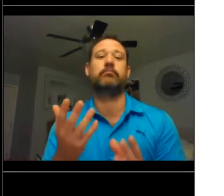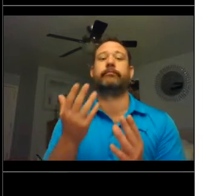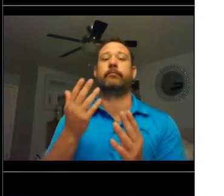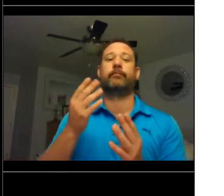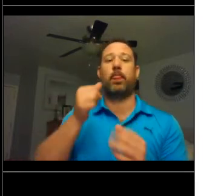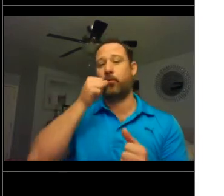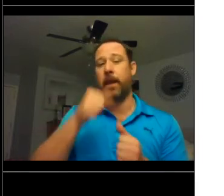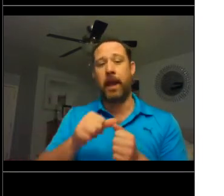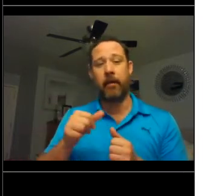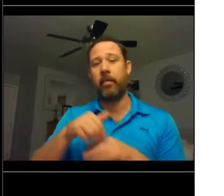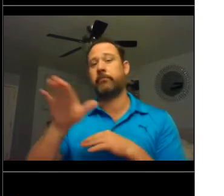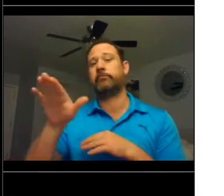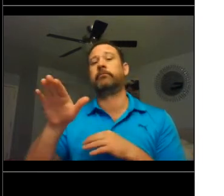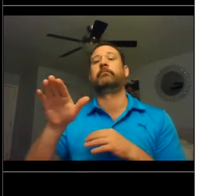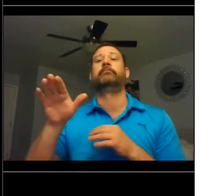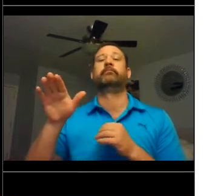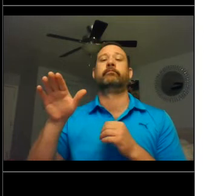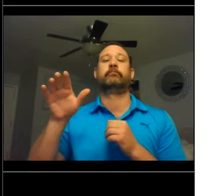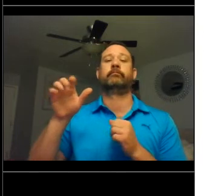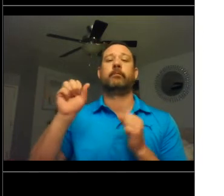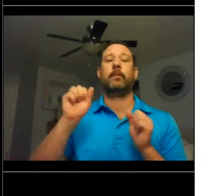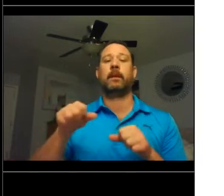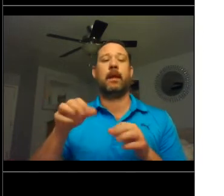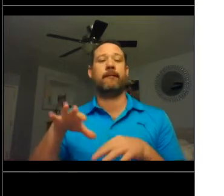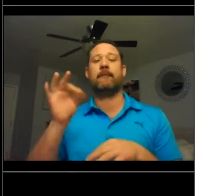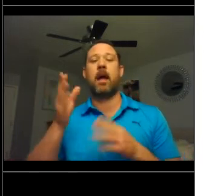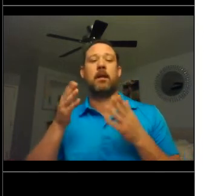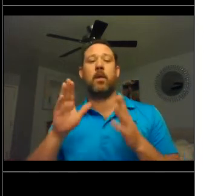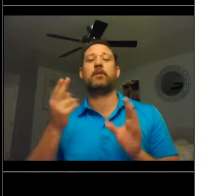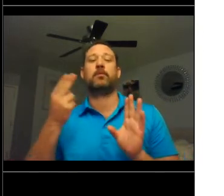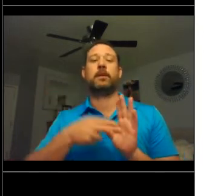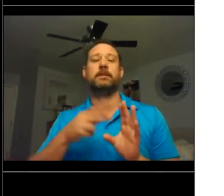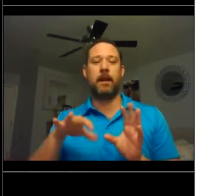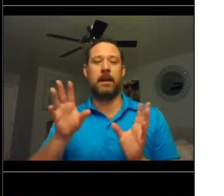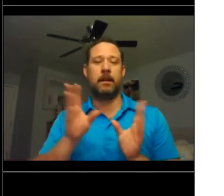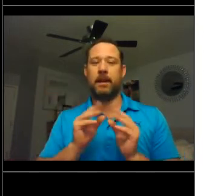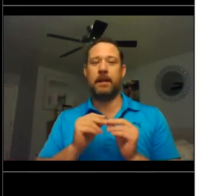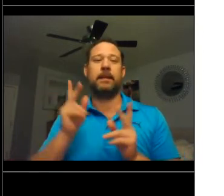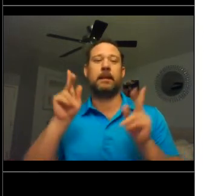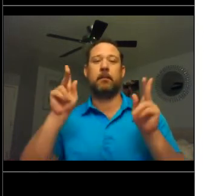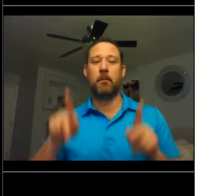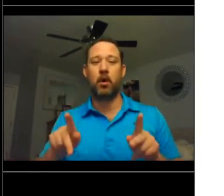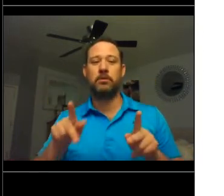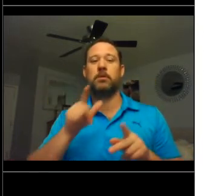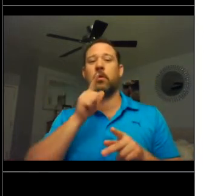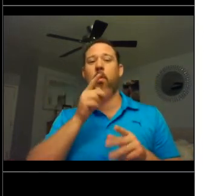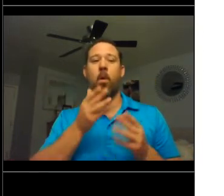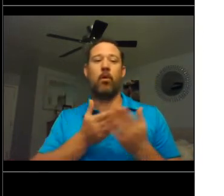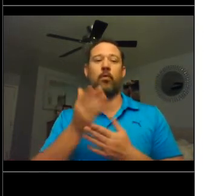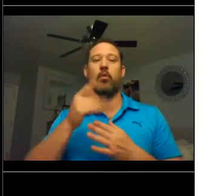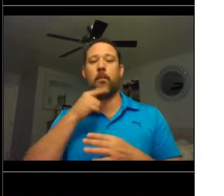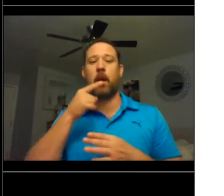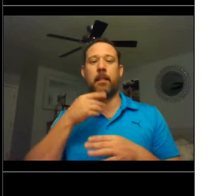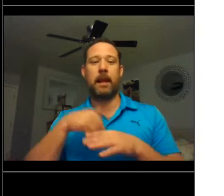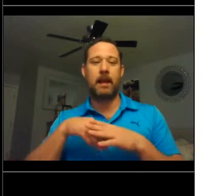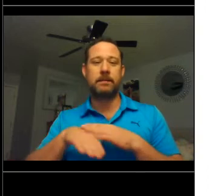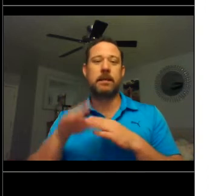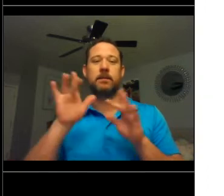the mail, and then they can, find a way to participate in meetings either in person or through a public access